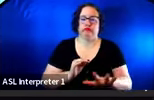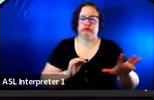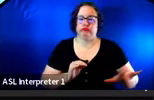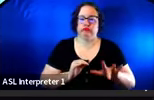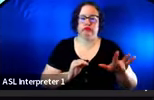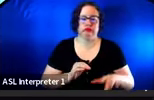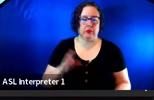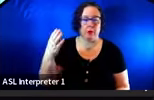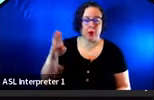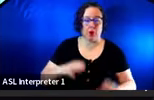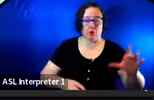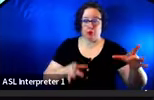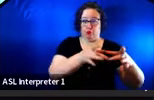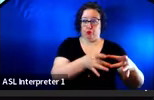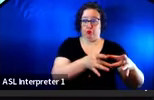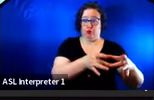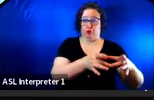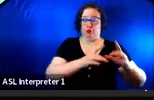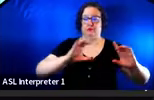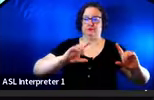blue T-bar,